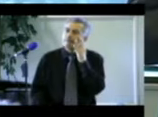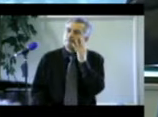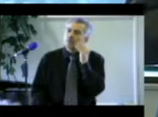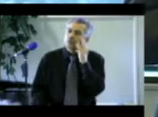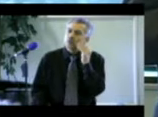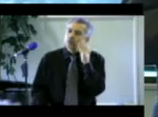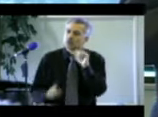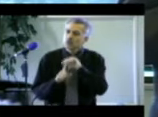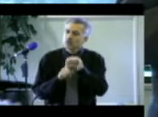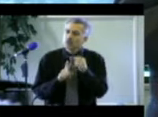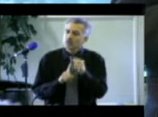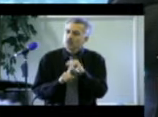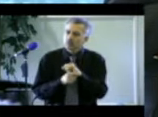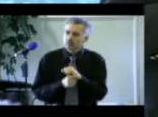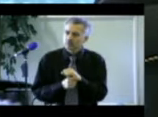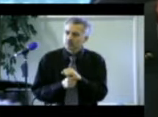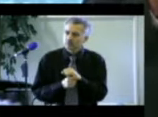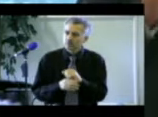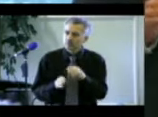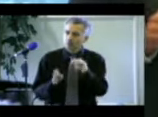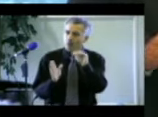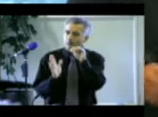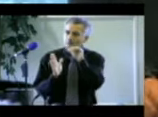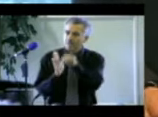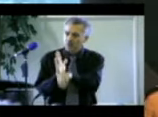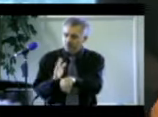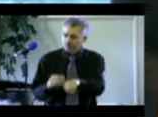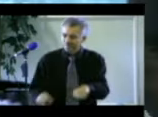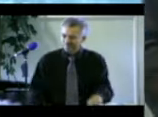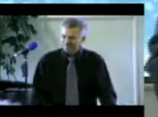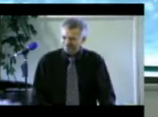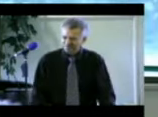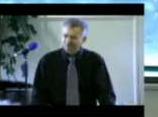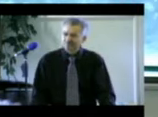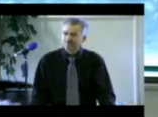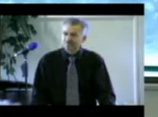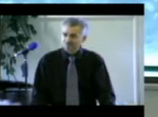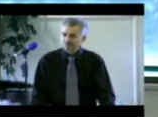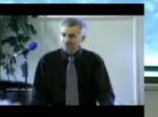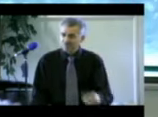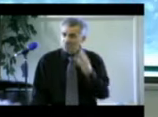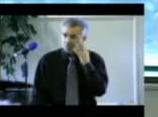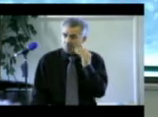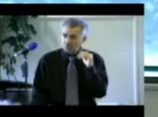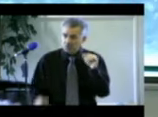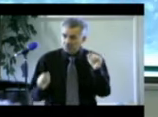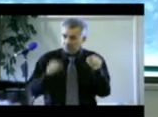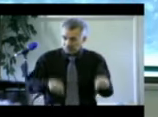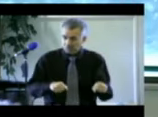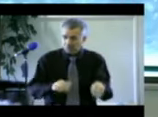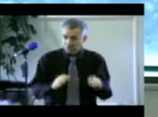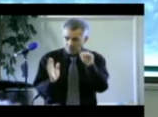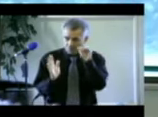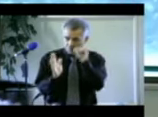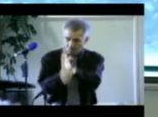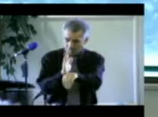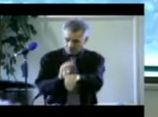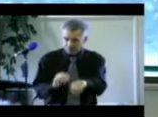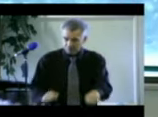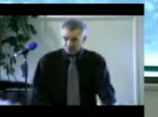premeditated murder. But we are all capable of just about